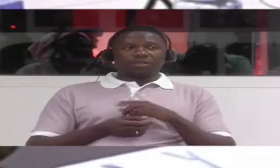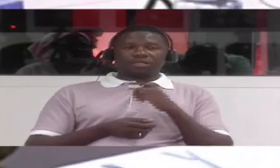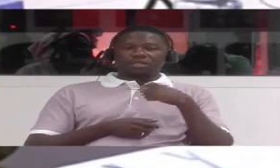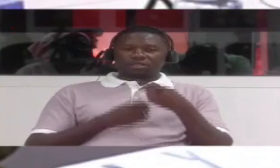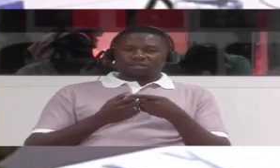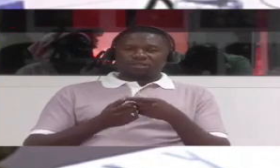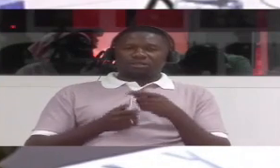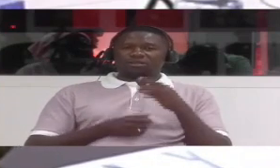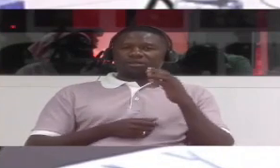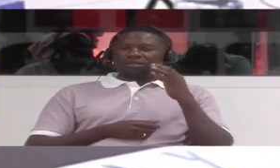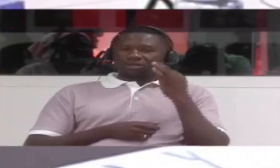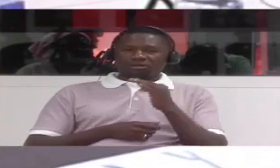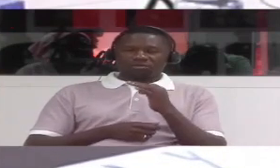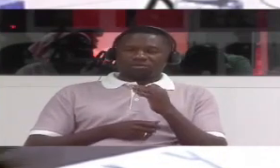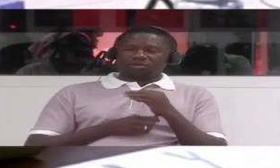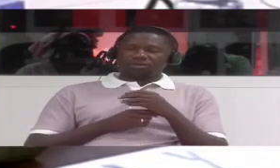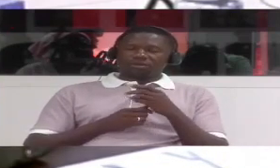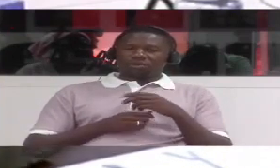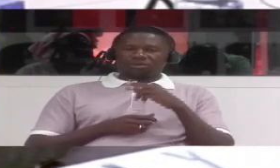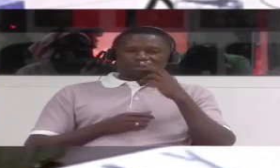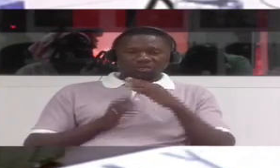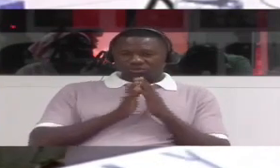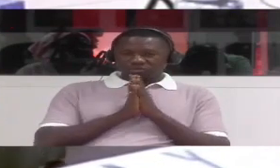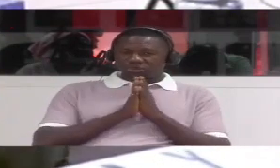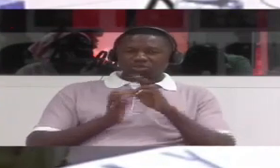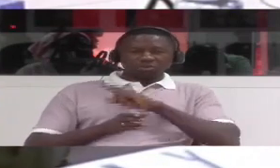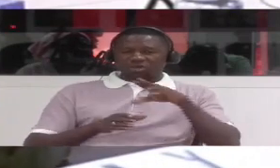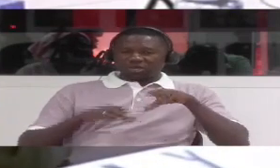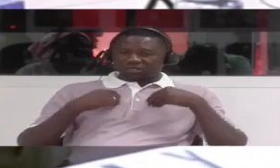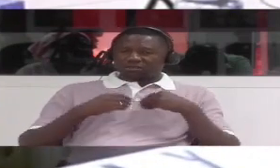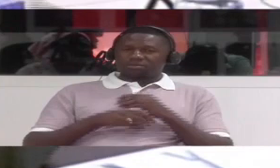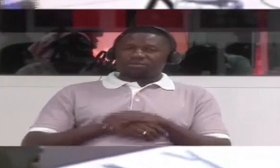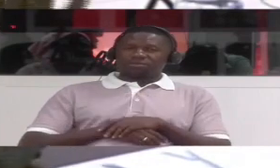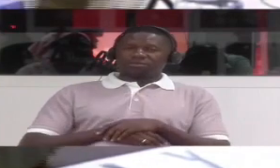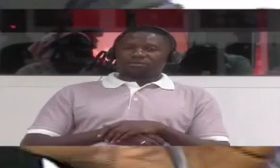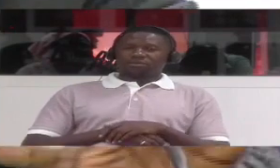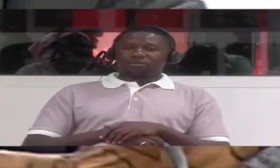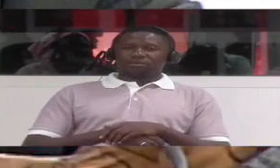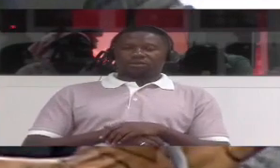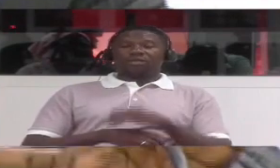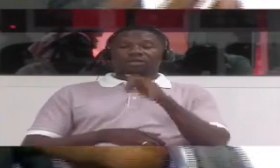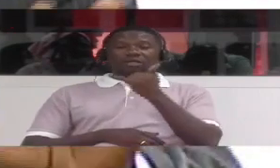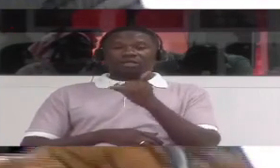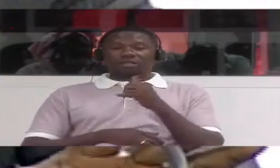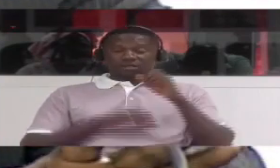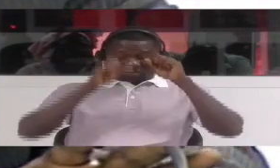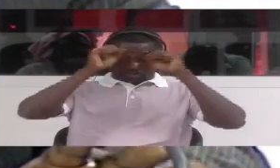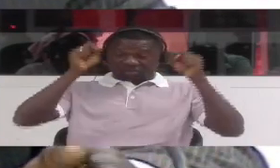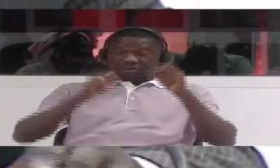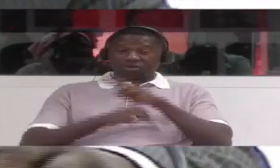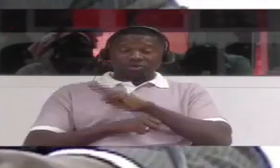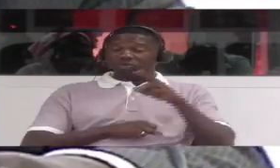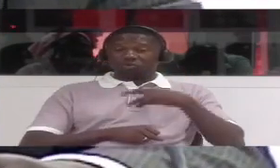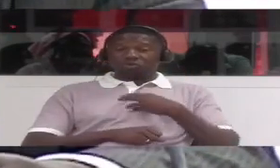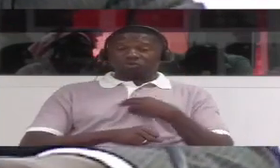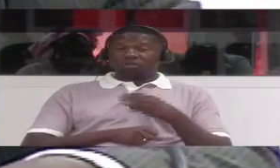kaddu ñoom ñu jot ko waaw nguur gi bëggaton affaire freedom because bang la don wax ni